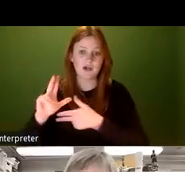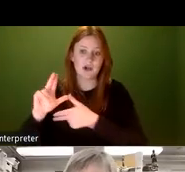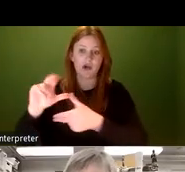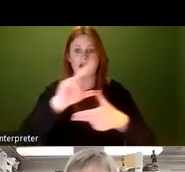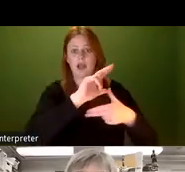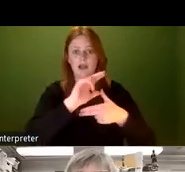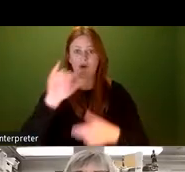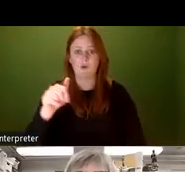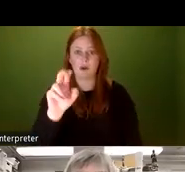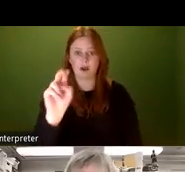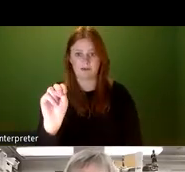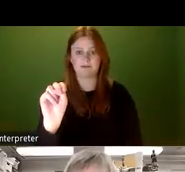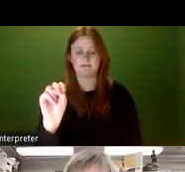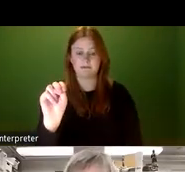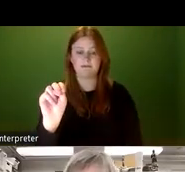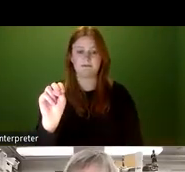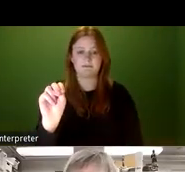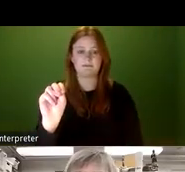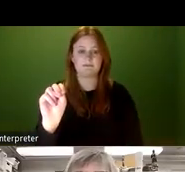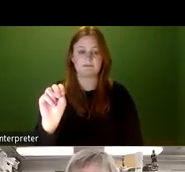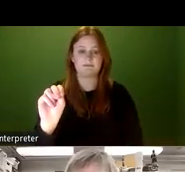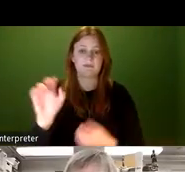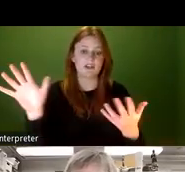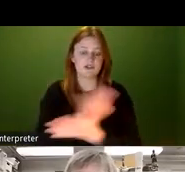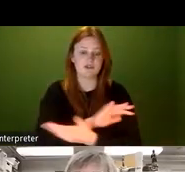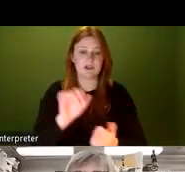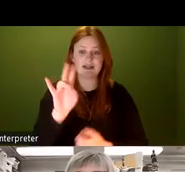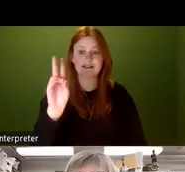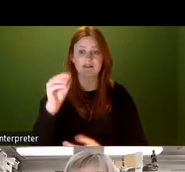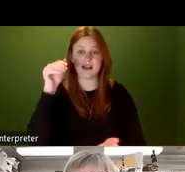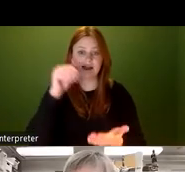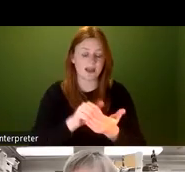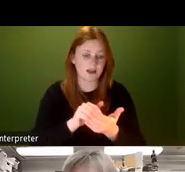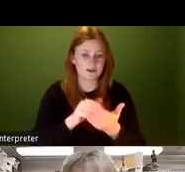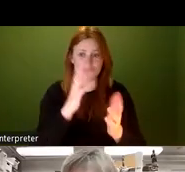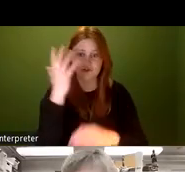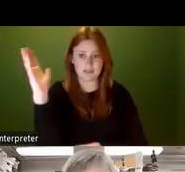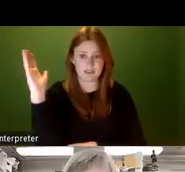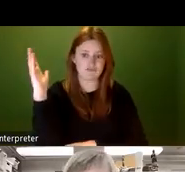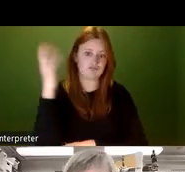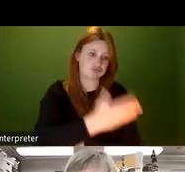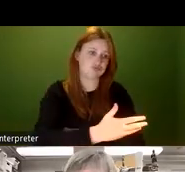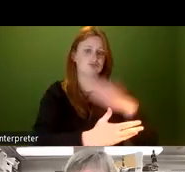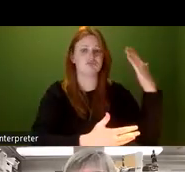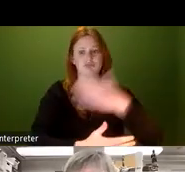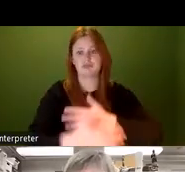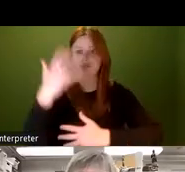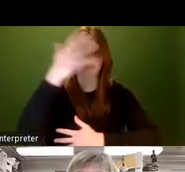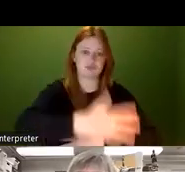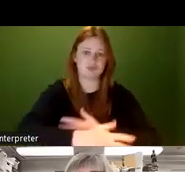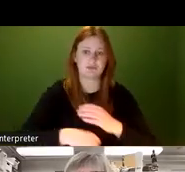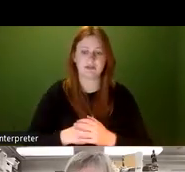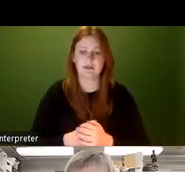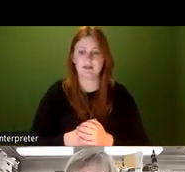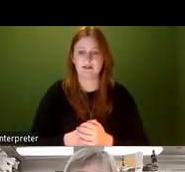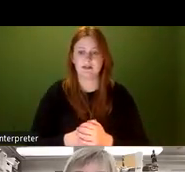Hurricane Juan. It destroyed 70,000 trees, and I had been told before I moved there that I'd hardly